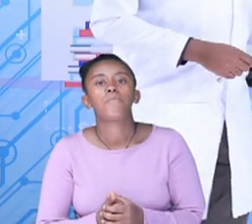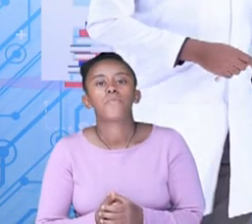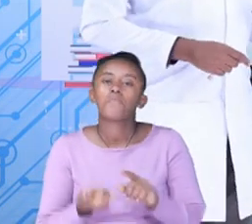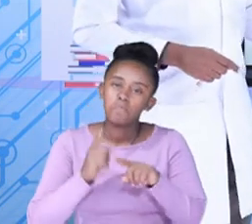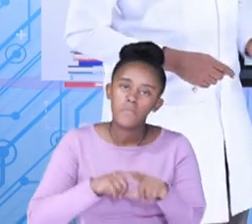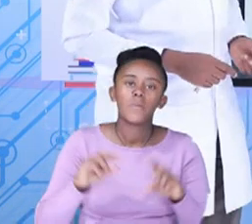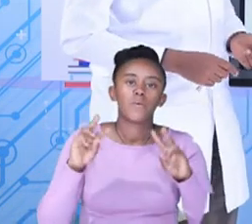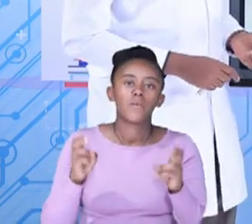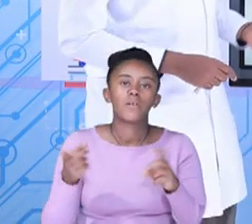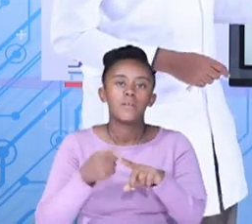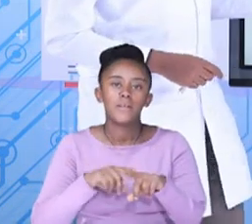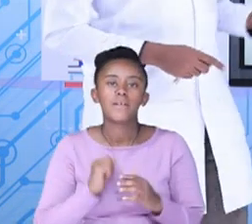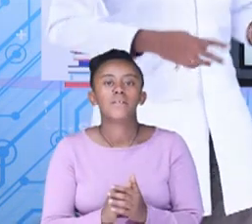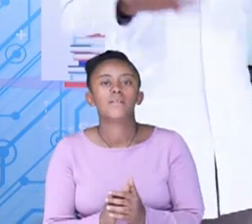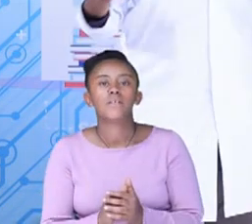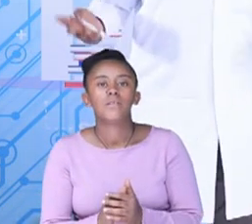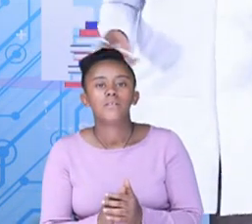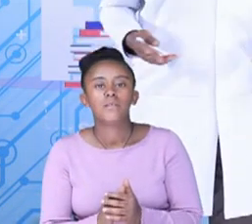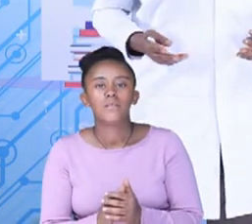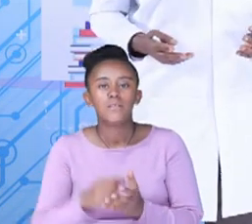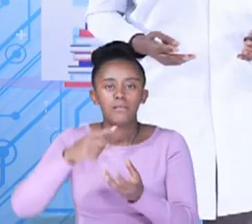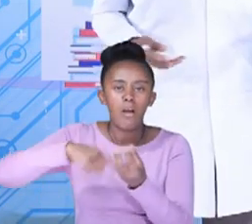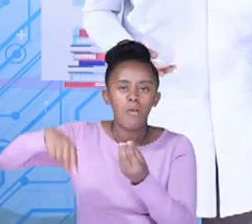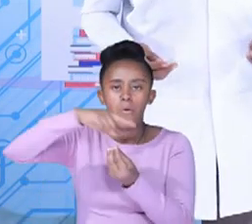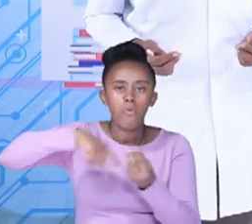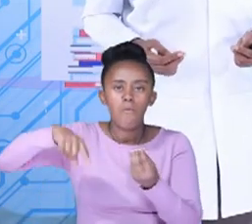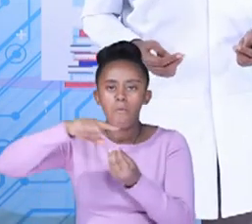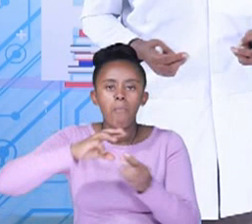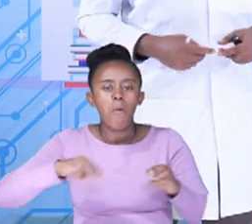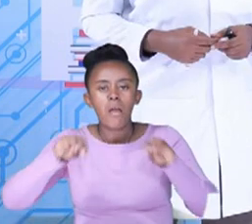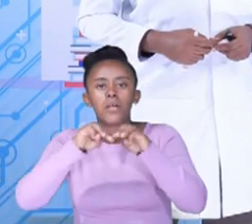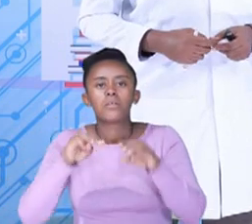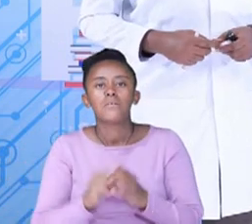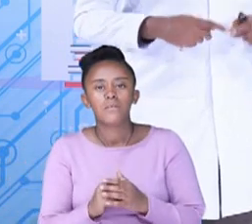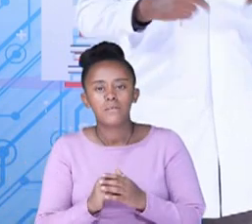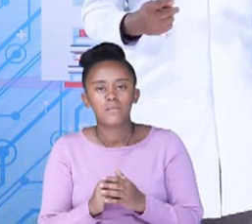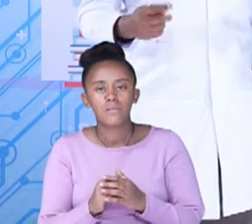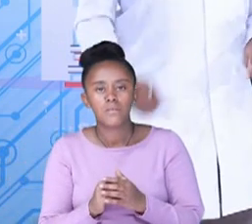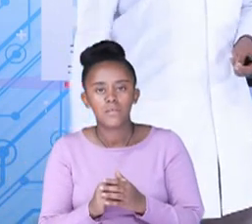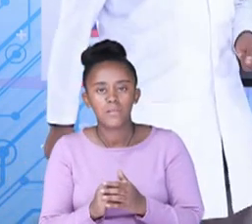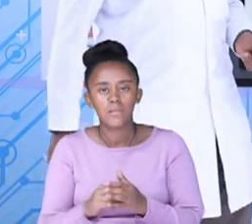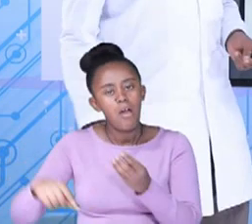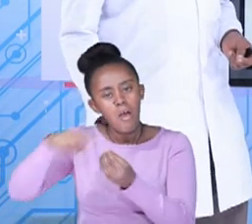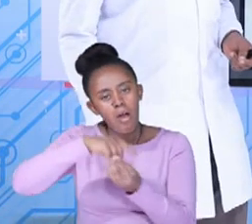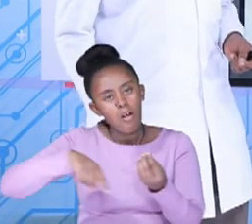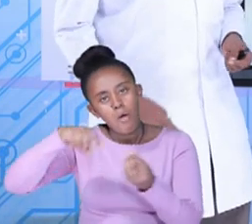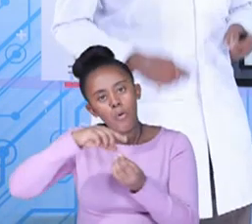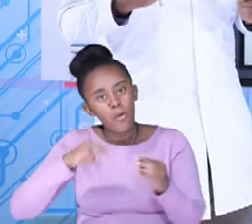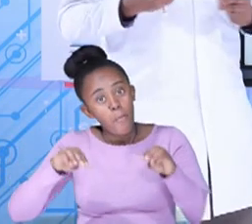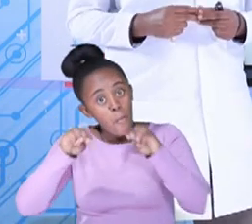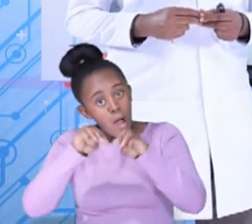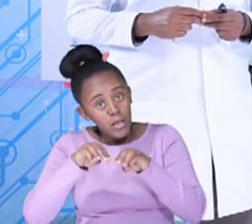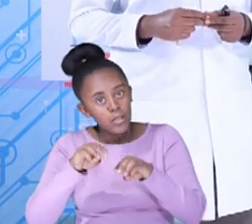our concept. What is a round magnet then? What is a round magnet? Well, around a magnet,